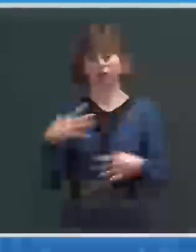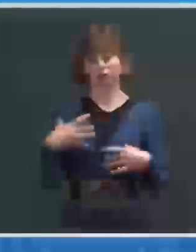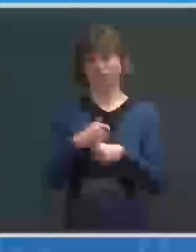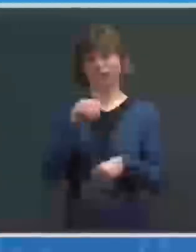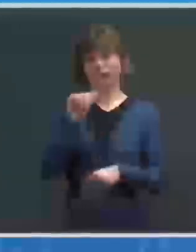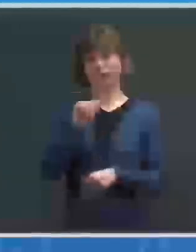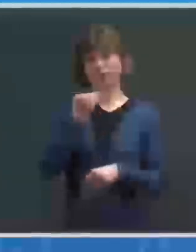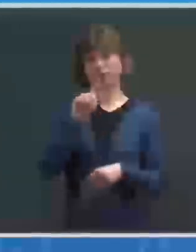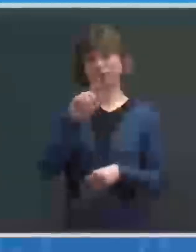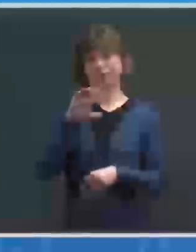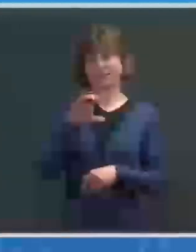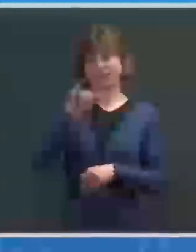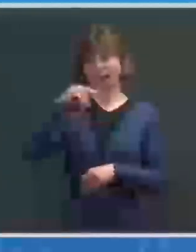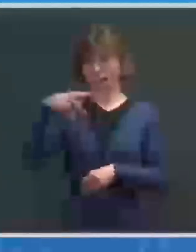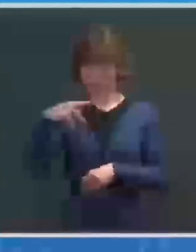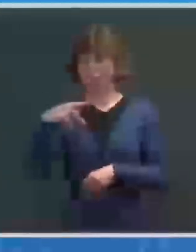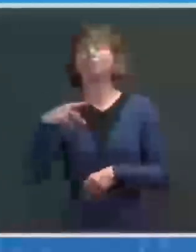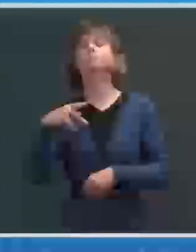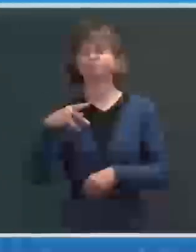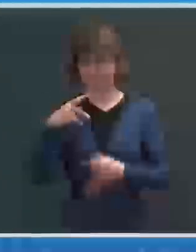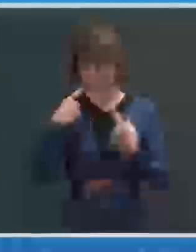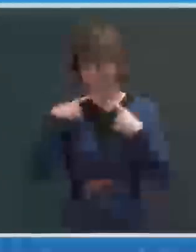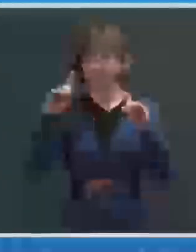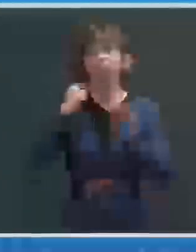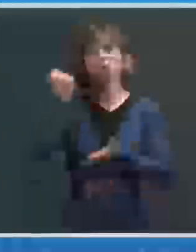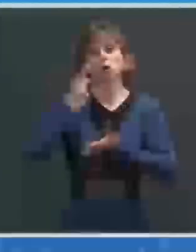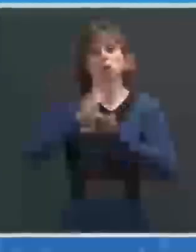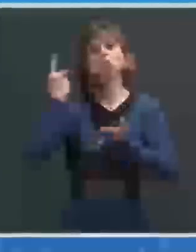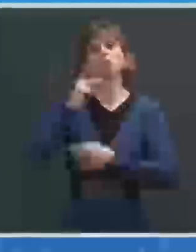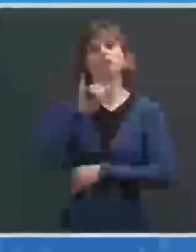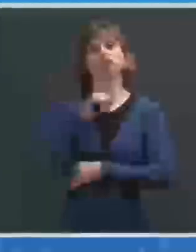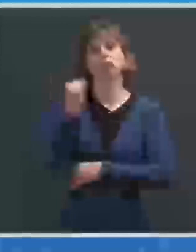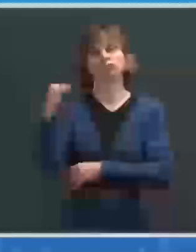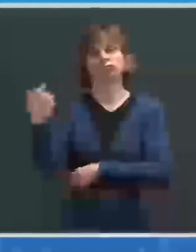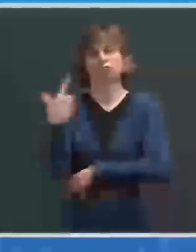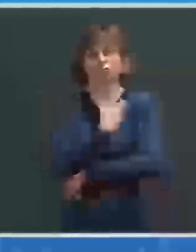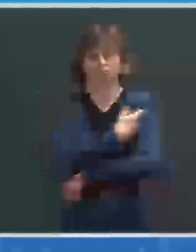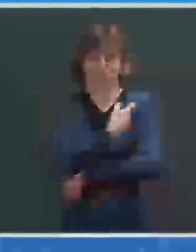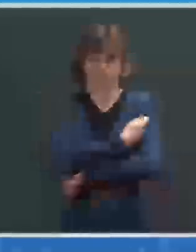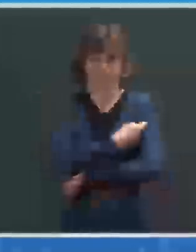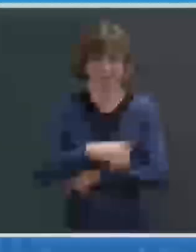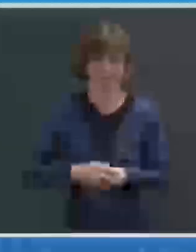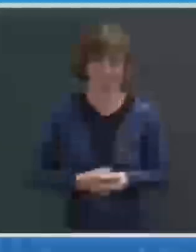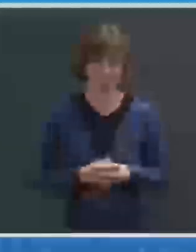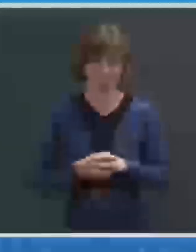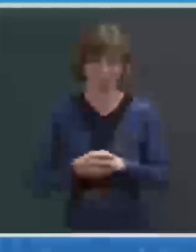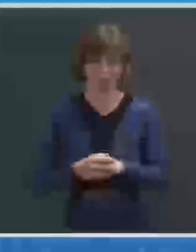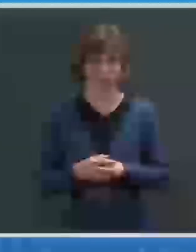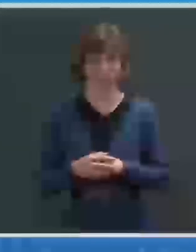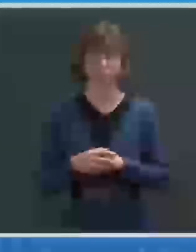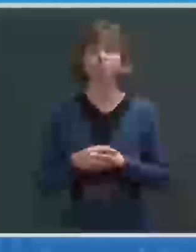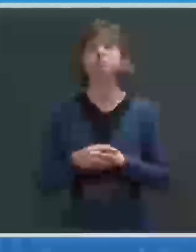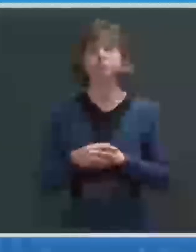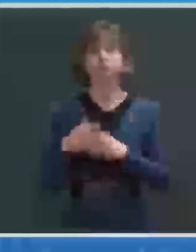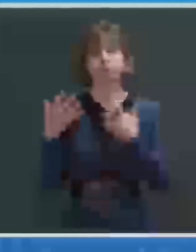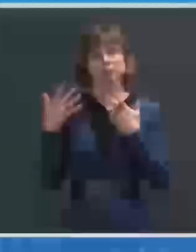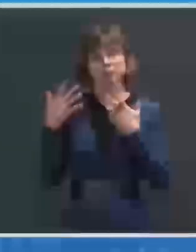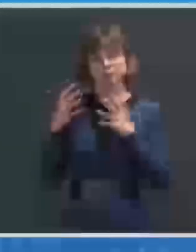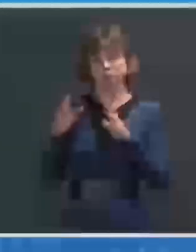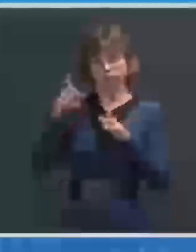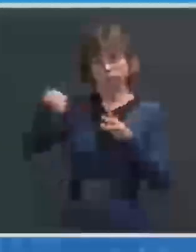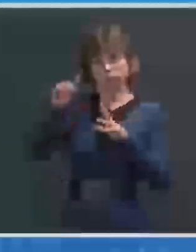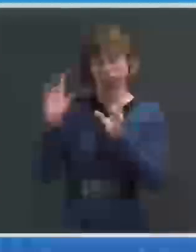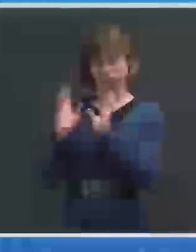ACIP, endorsed the safety and efficacy of Janssen's COVID-19 vaccine. After the ACIP met, I